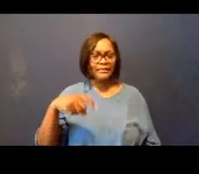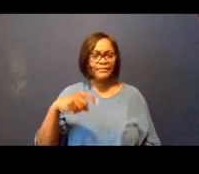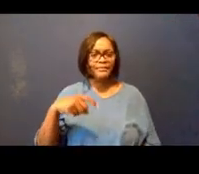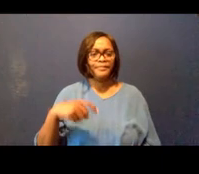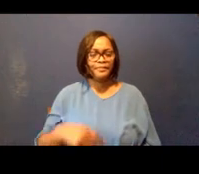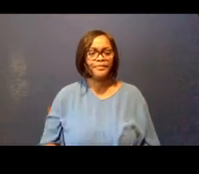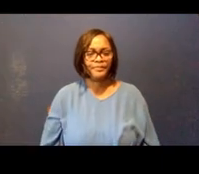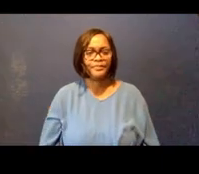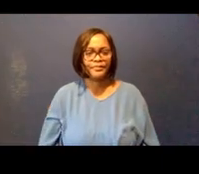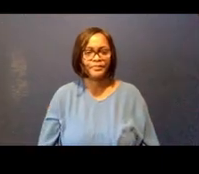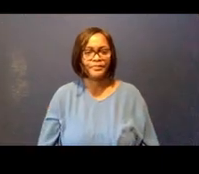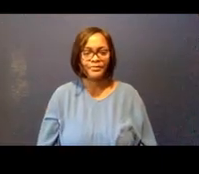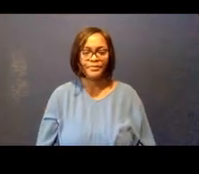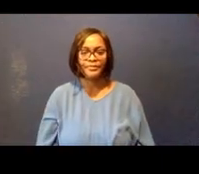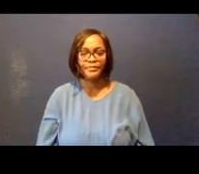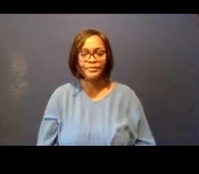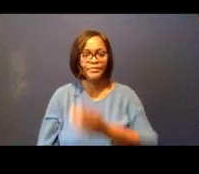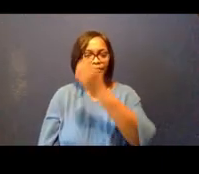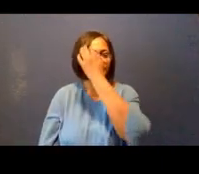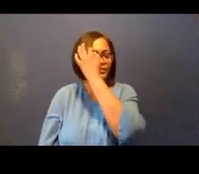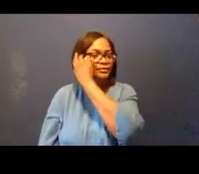society.